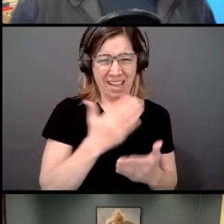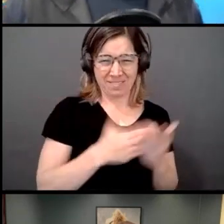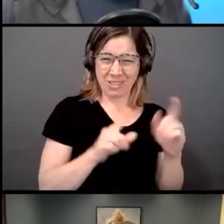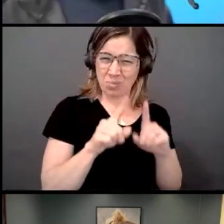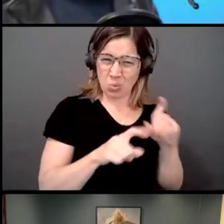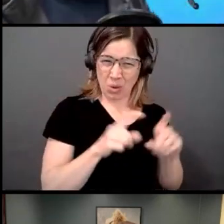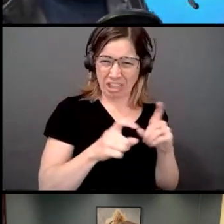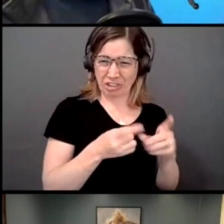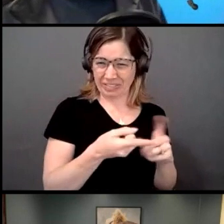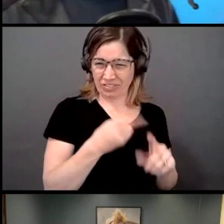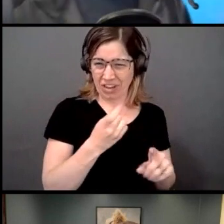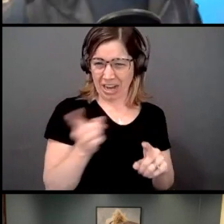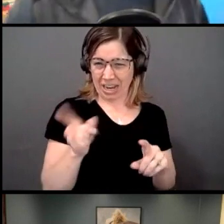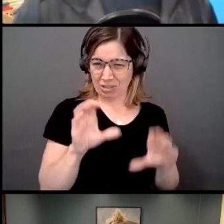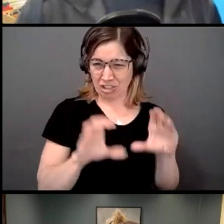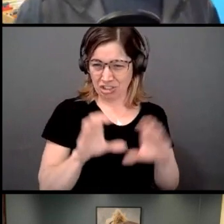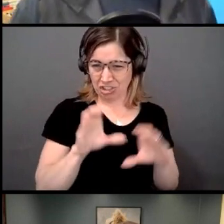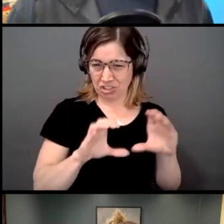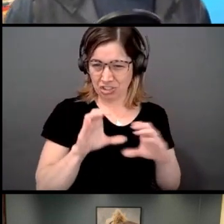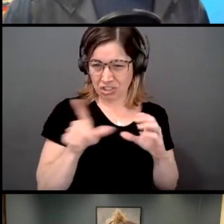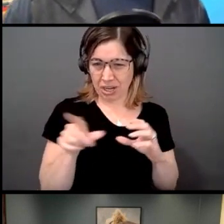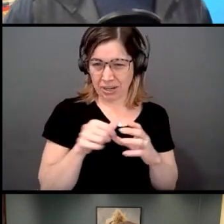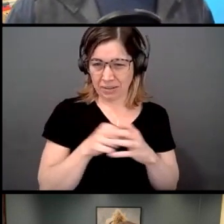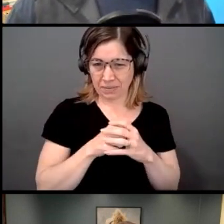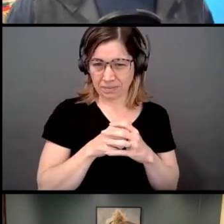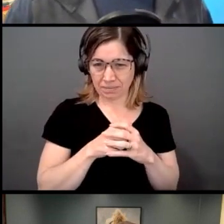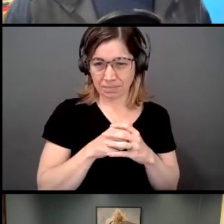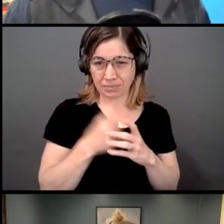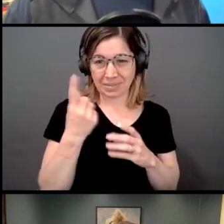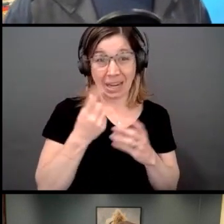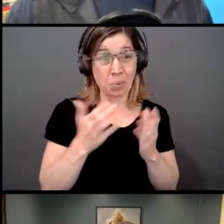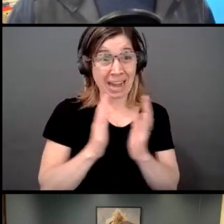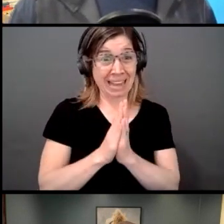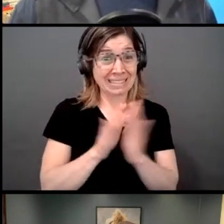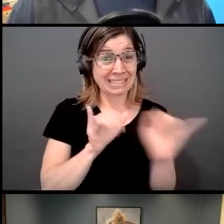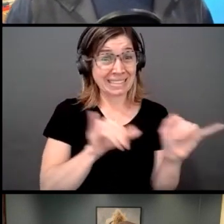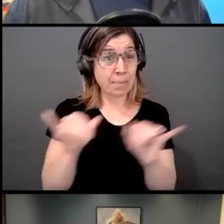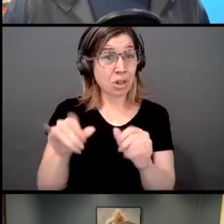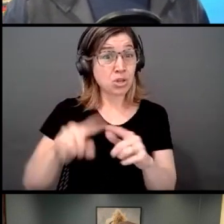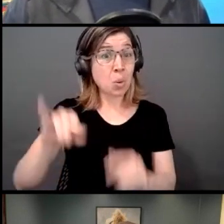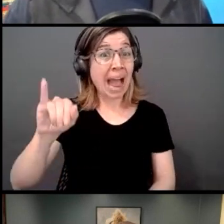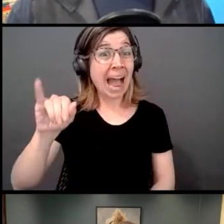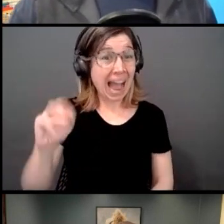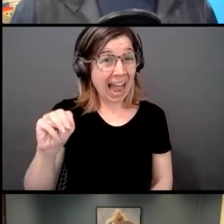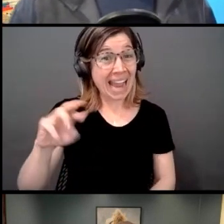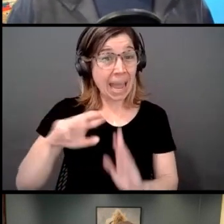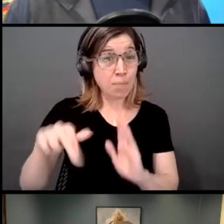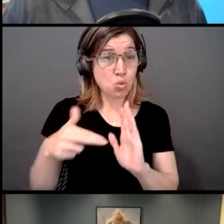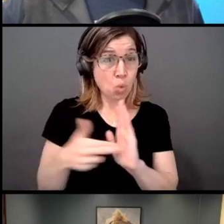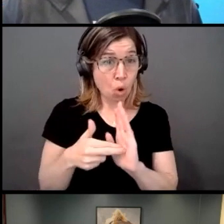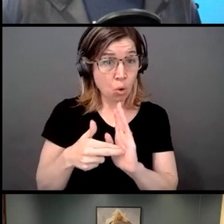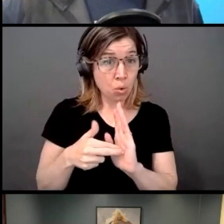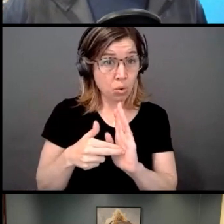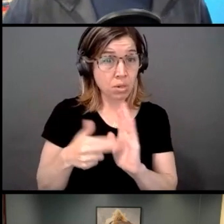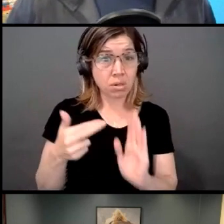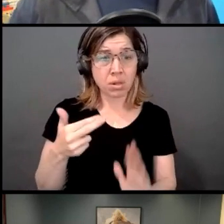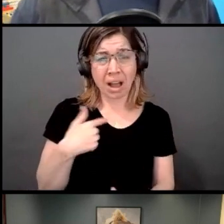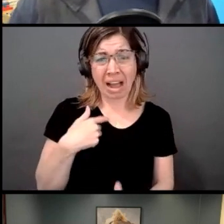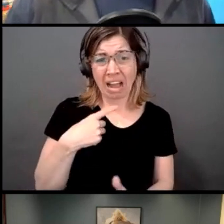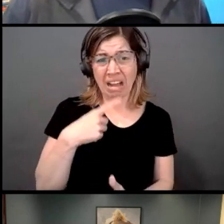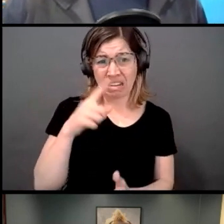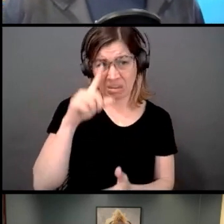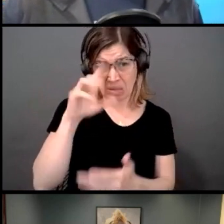the chat, and I believe someone asked, "Is it similar to IAM roles?" And I believe you are